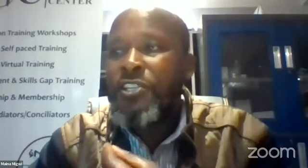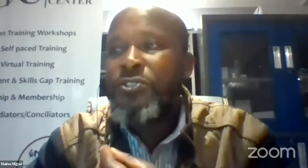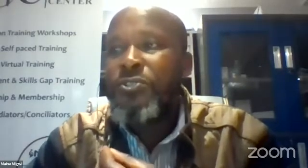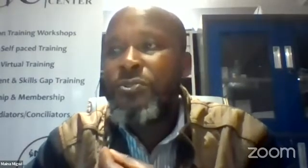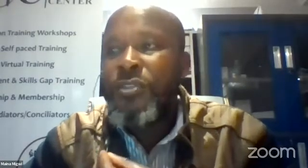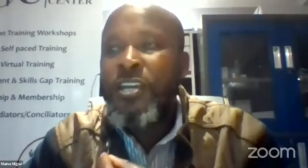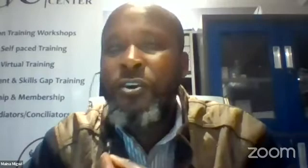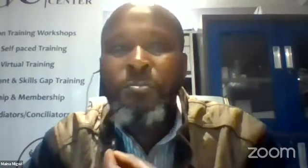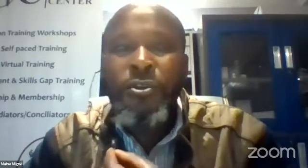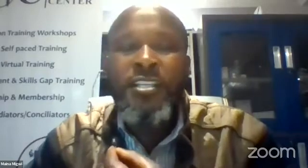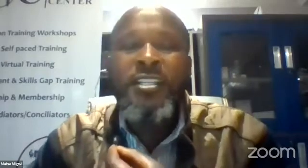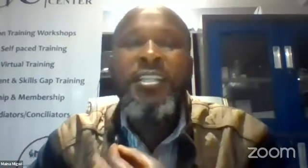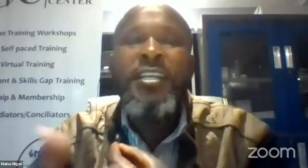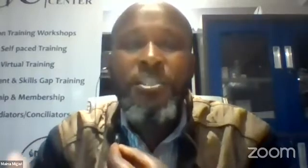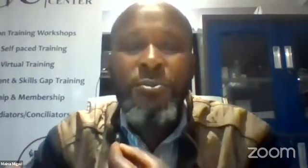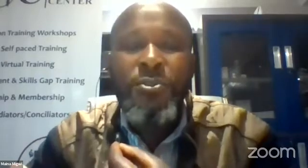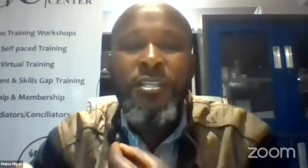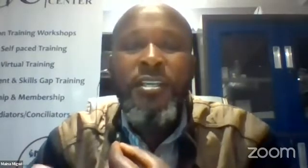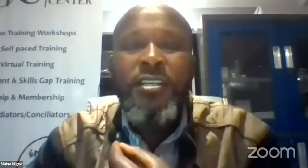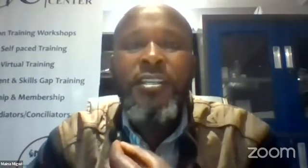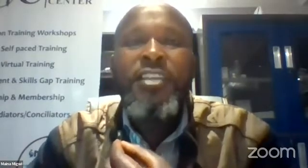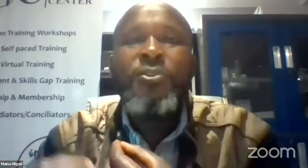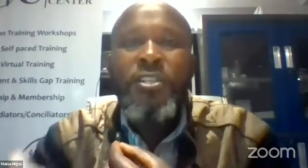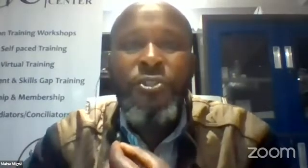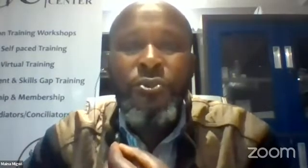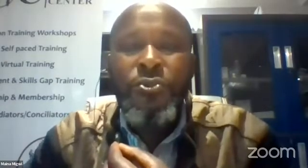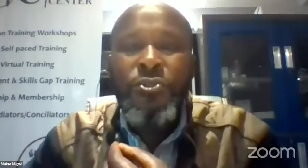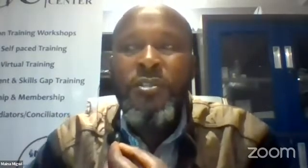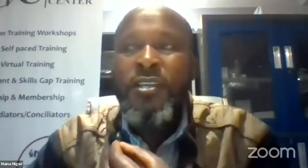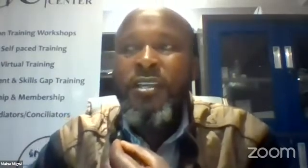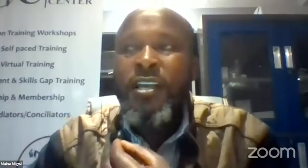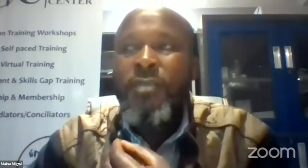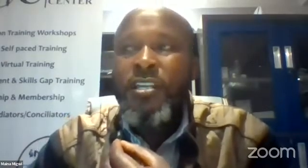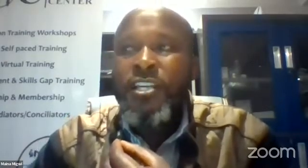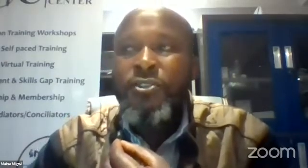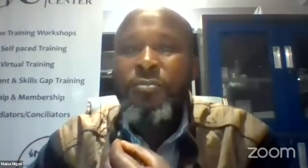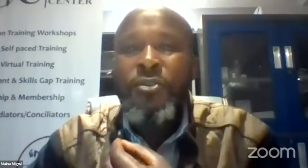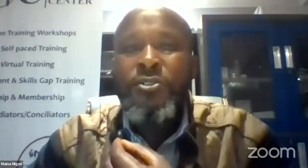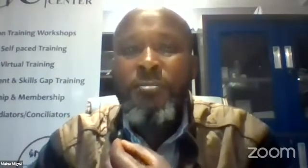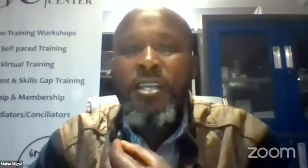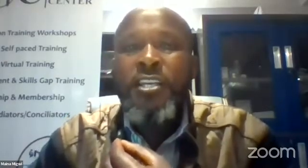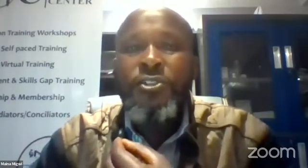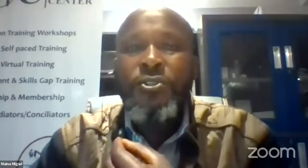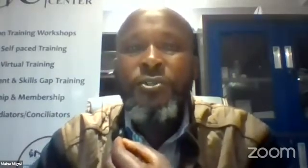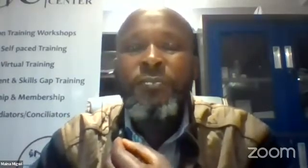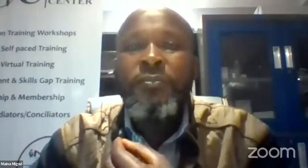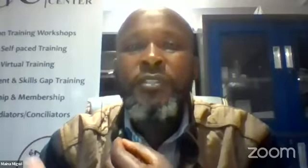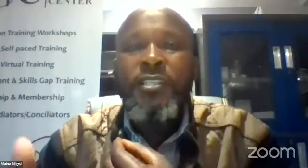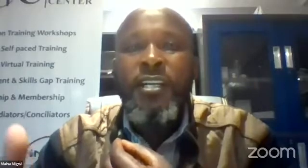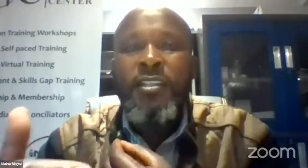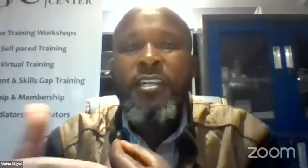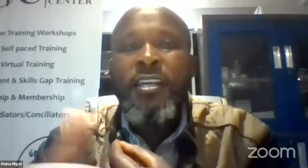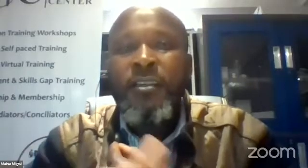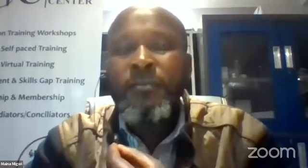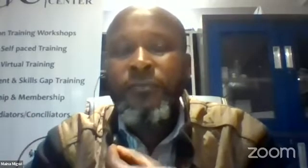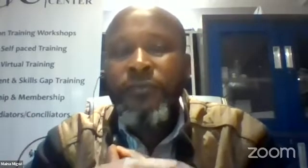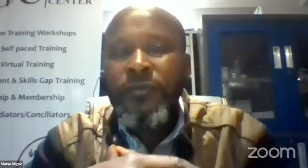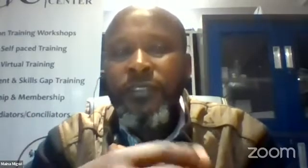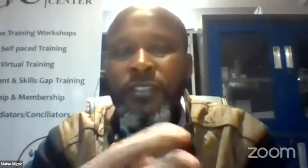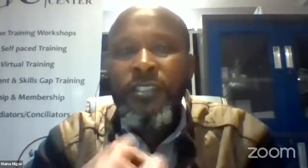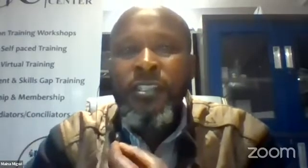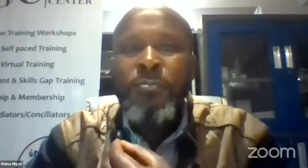business relations with the opponent in the dispute, then you may choose mediation, because in mediation,